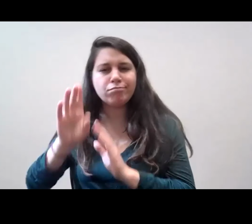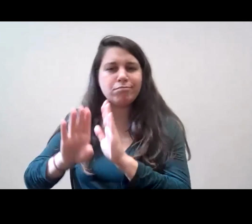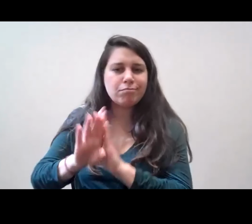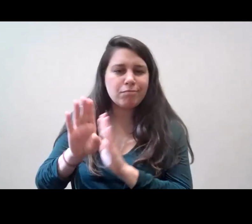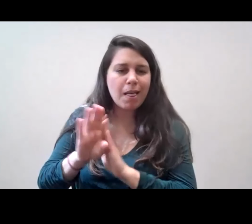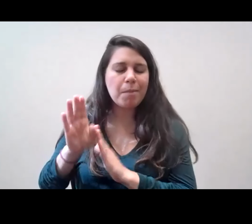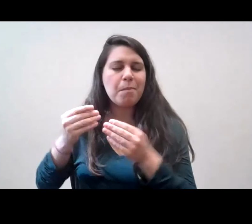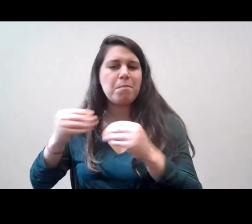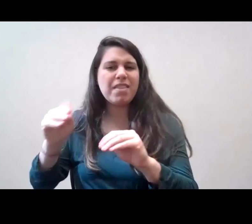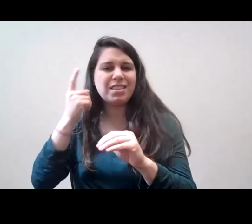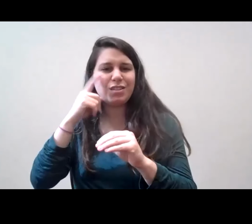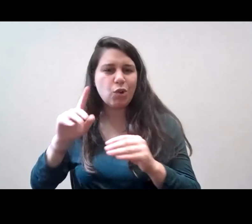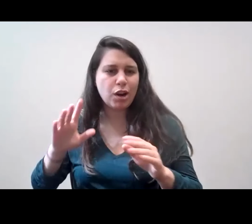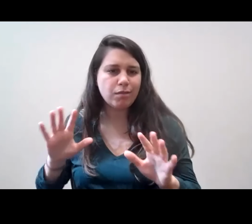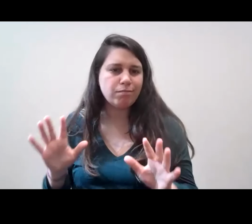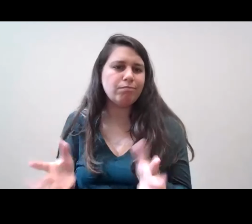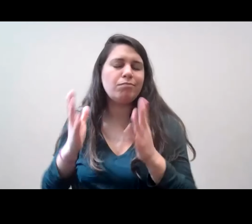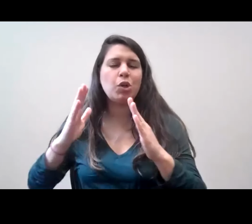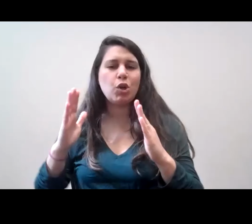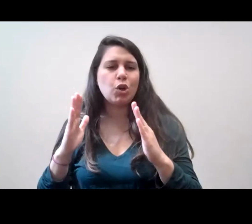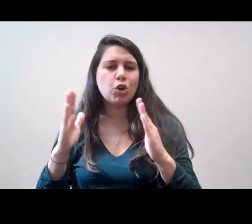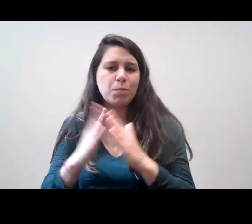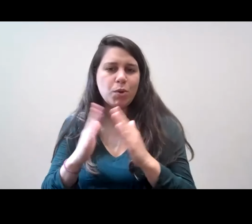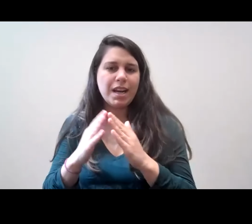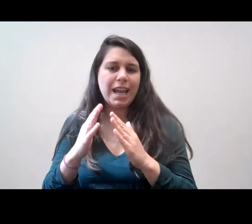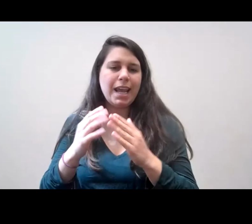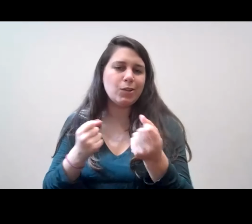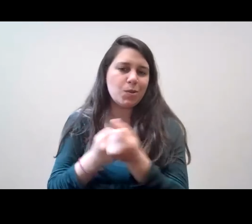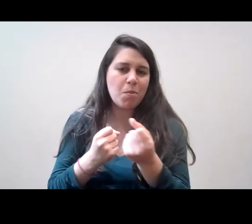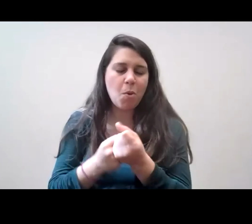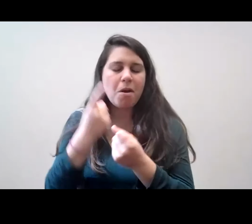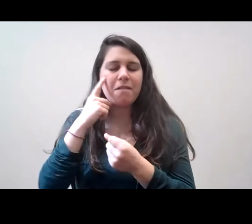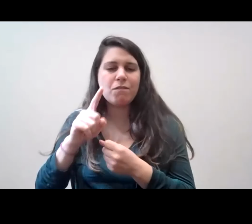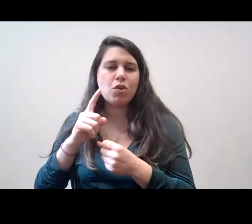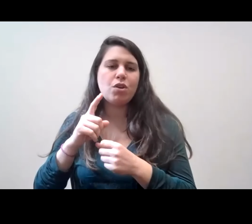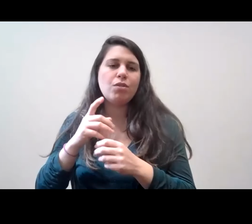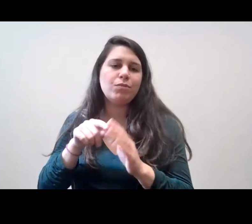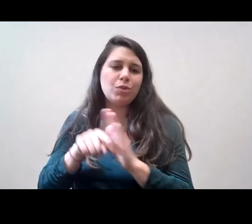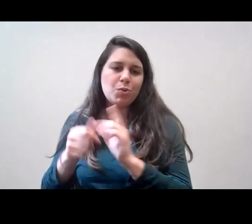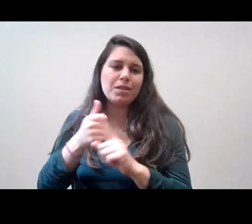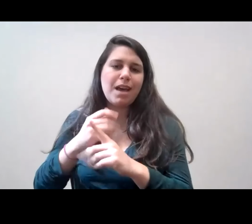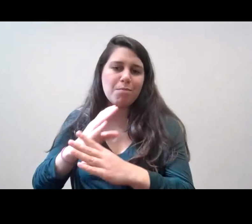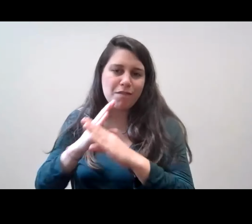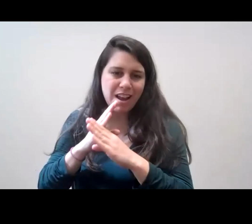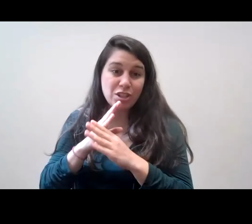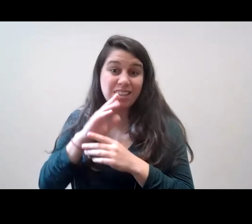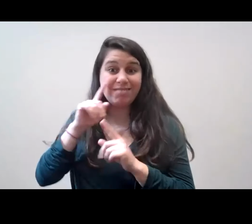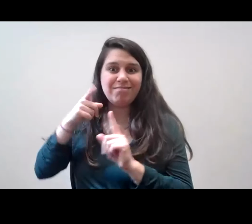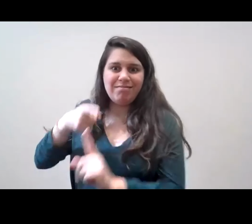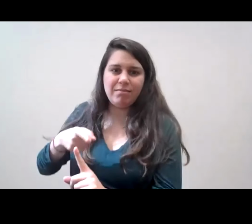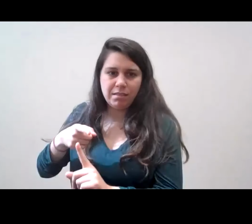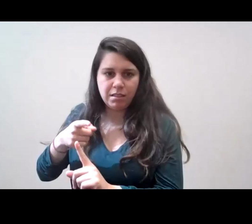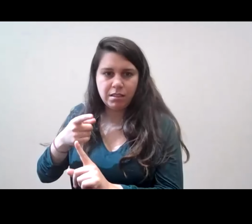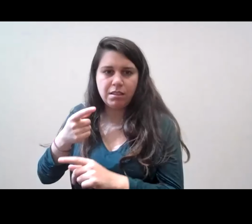enhancing community, that is layperson support for suicide prevention, with a specific emphasis on mobilizing